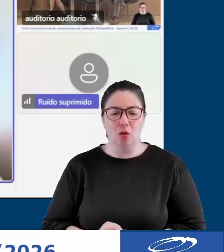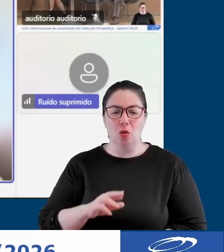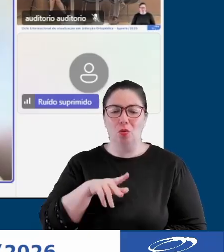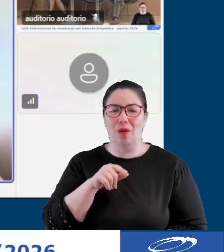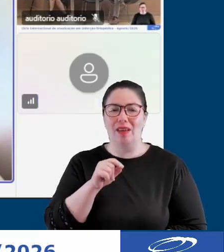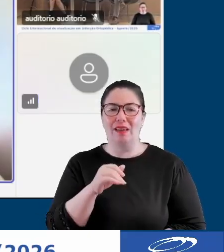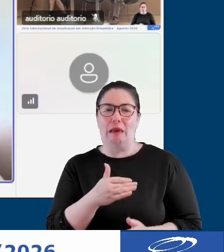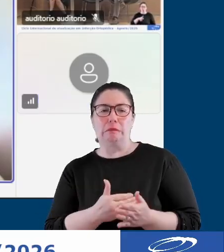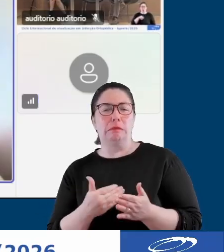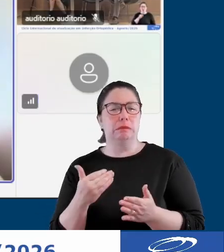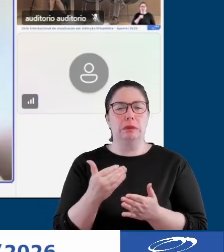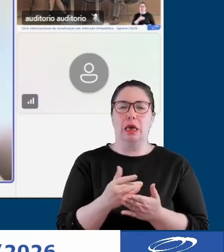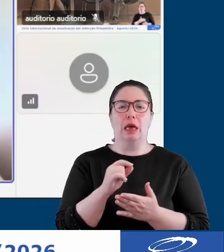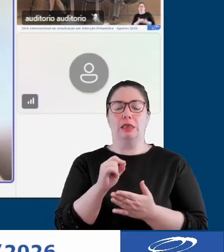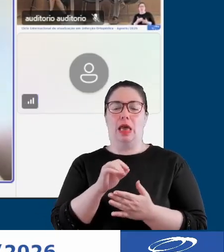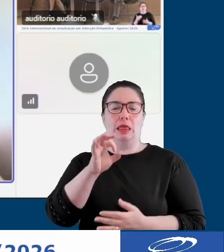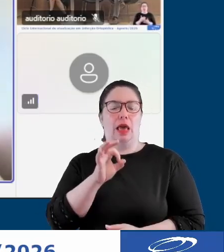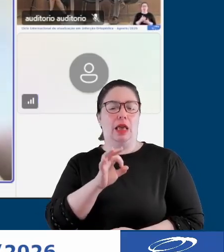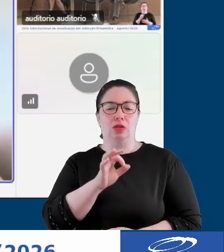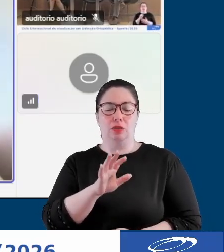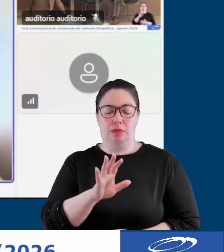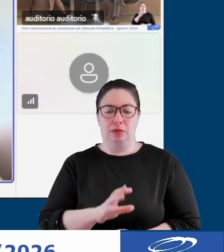molecules. I think these are the main